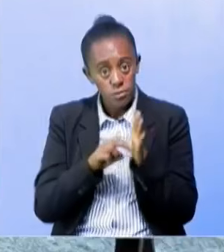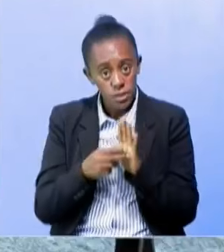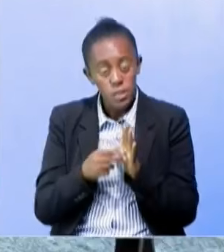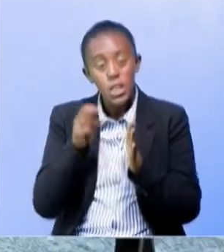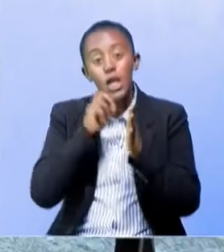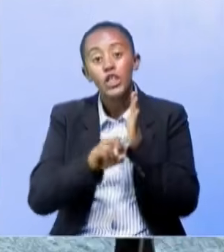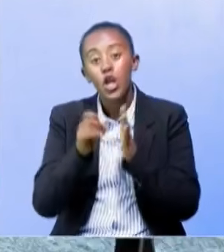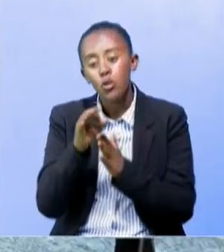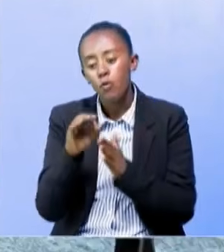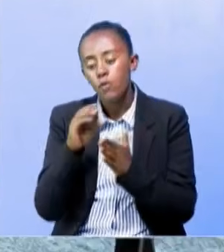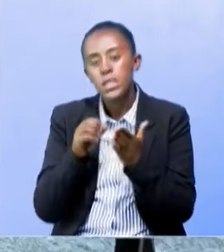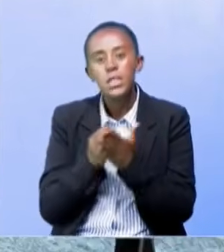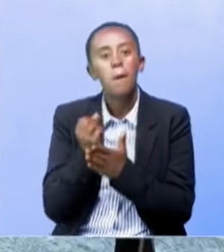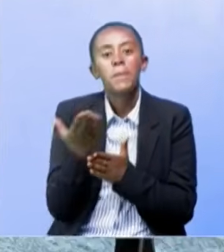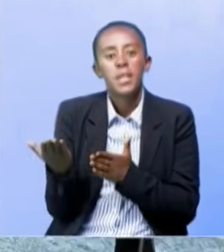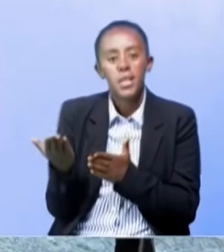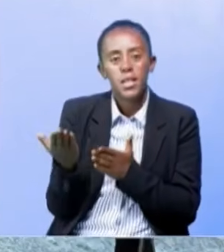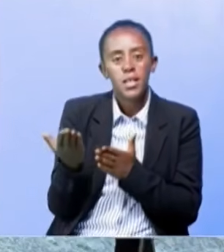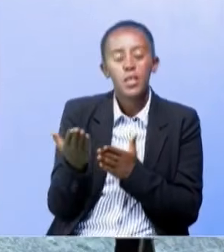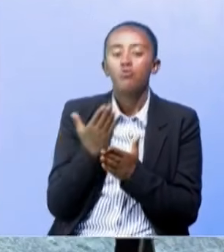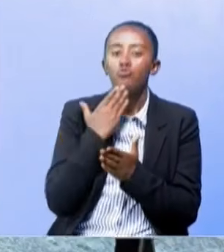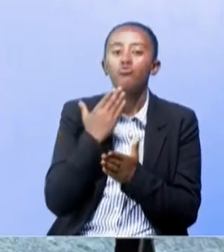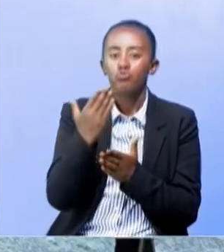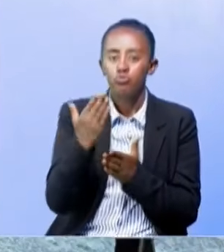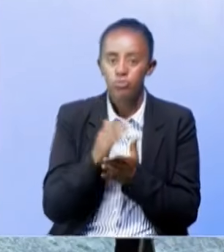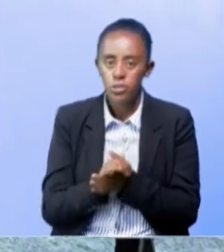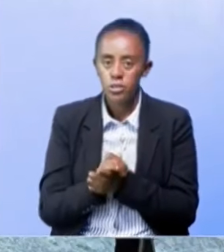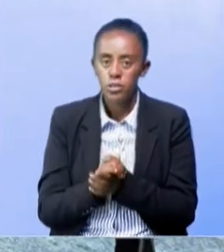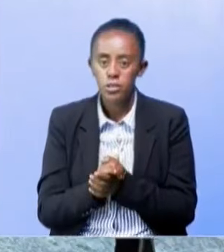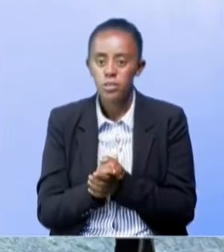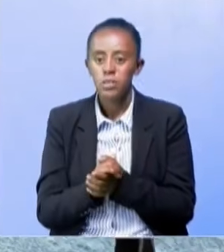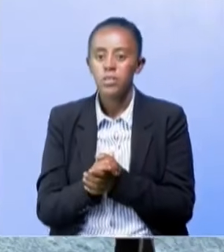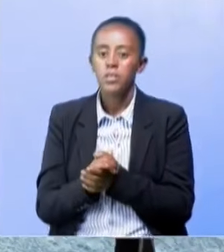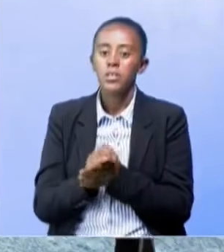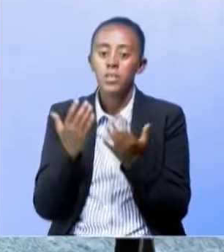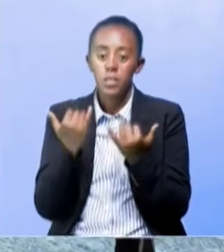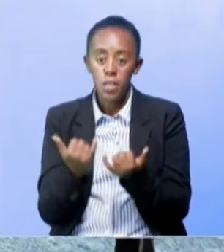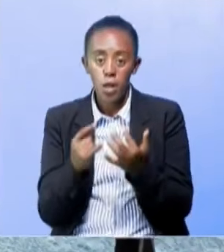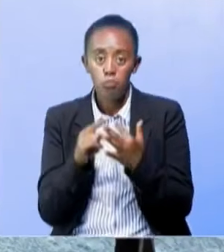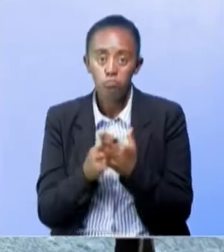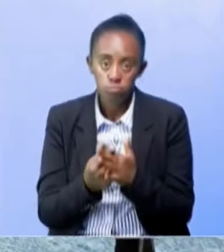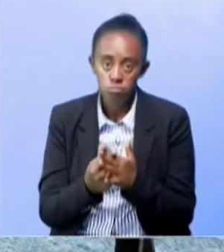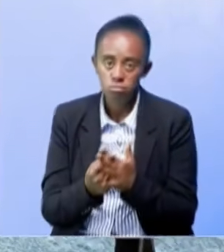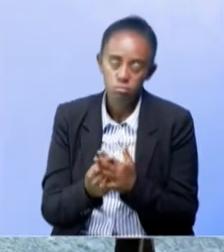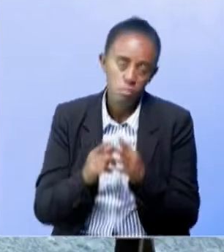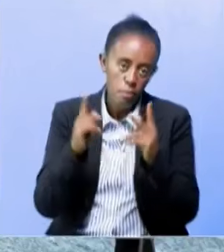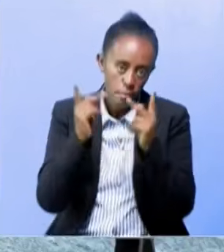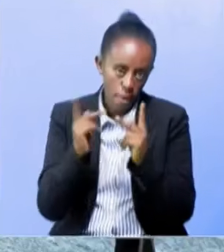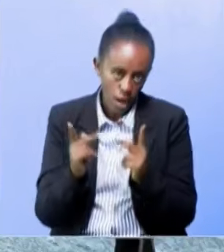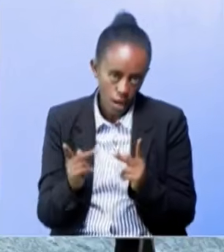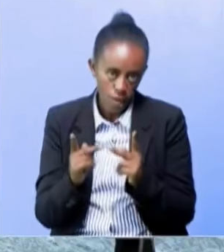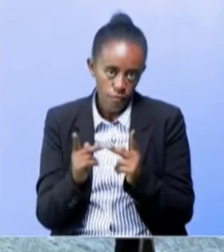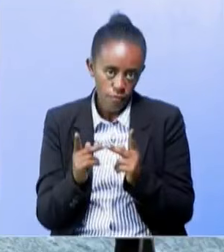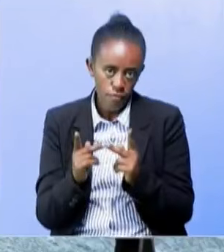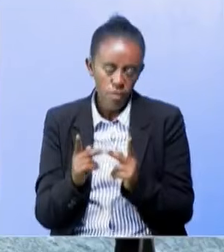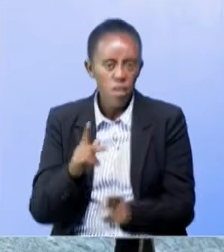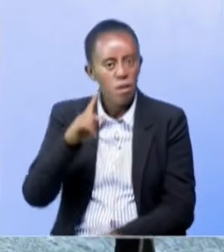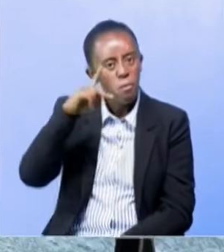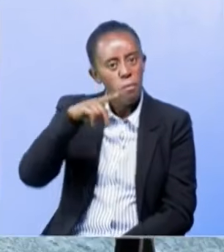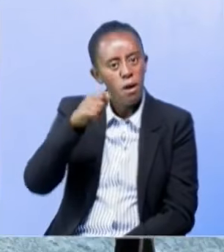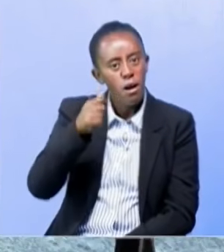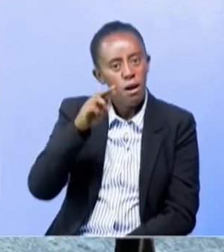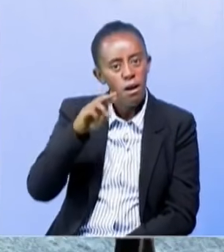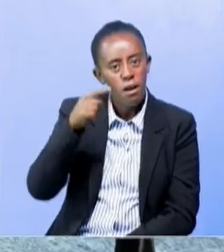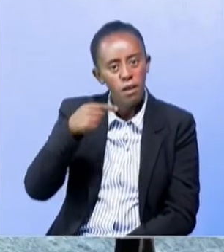result of something. Good. So now we will start from paragraph. Do you know what paragraph is?